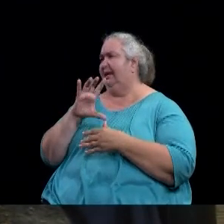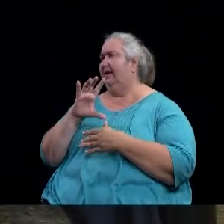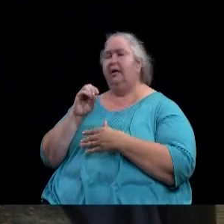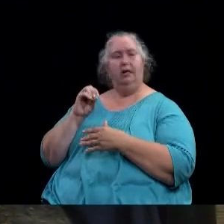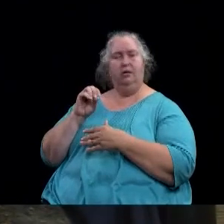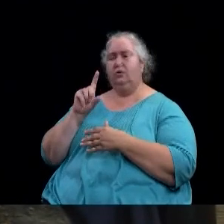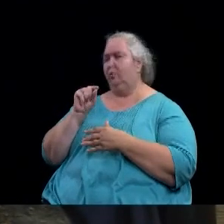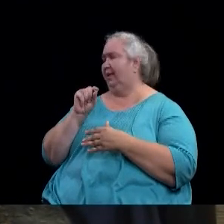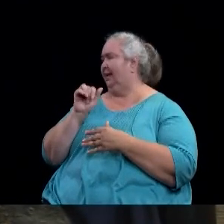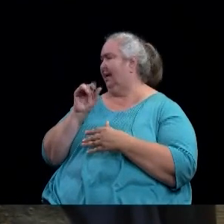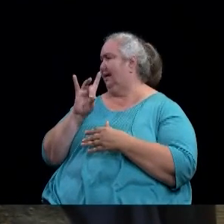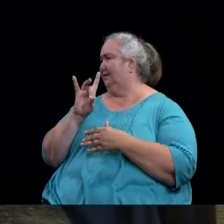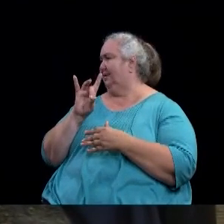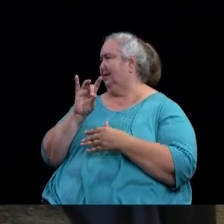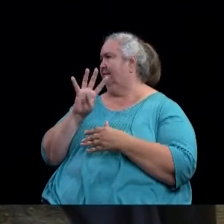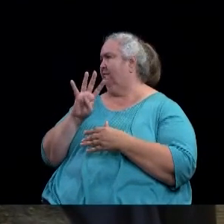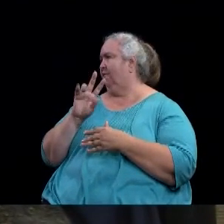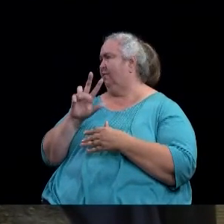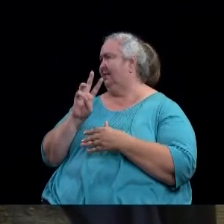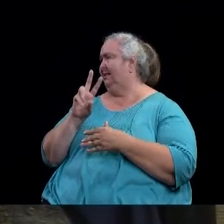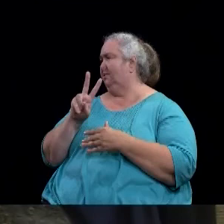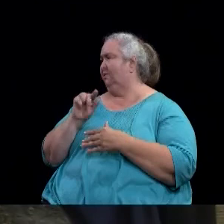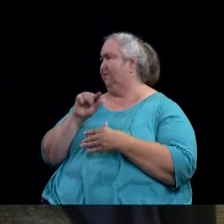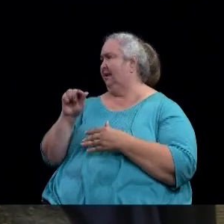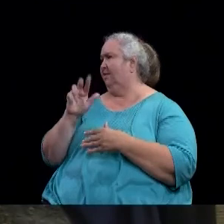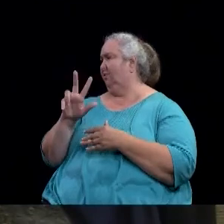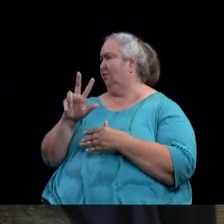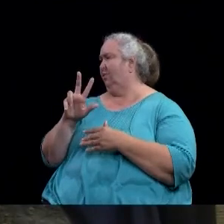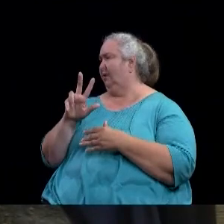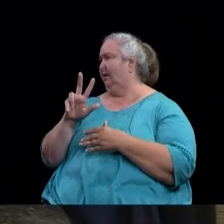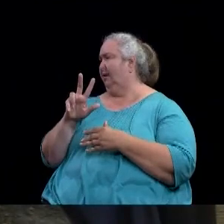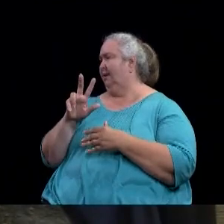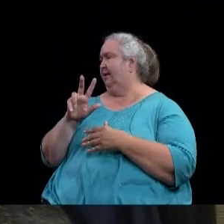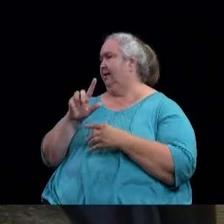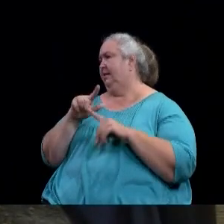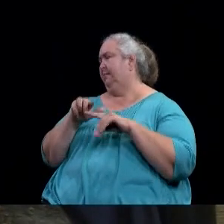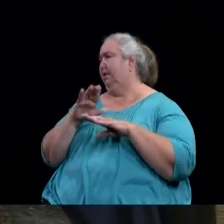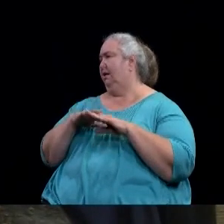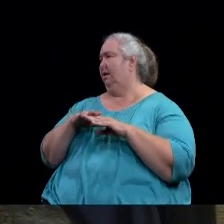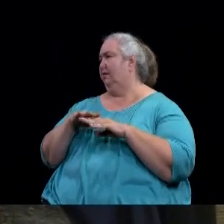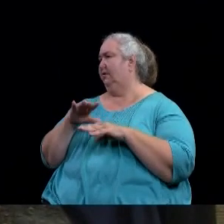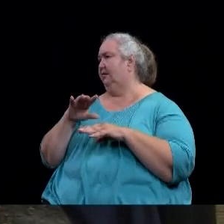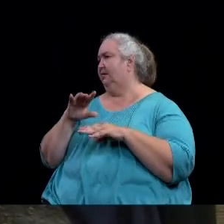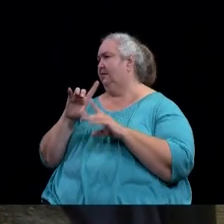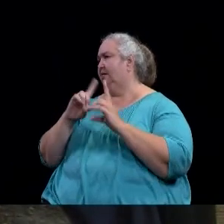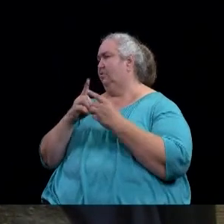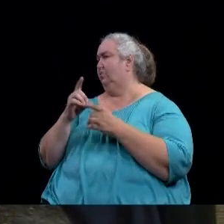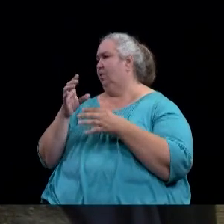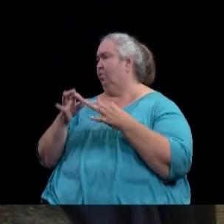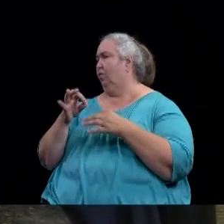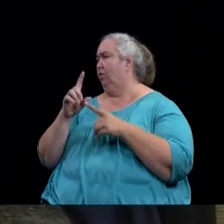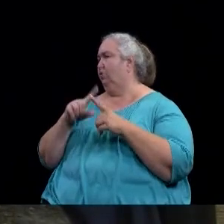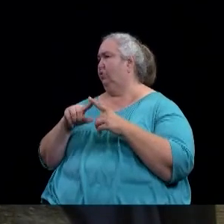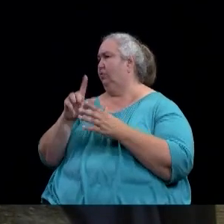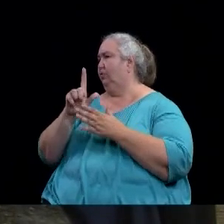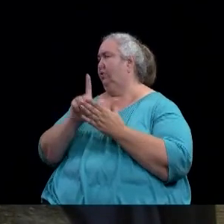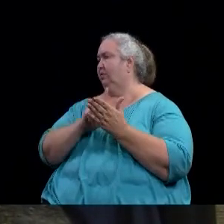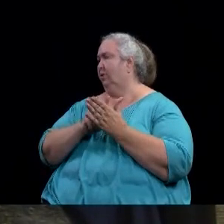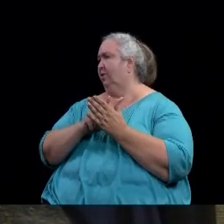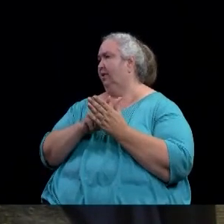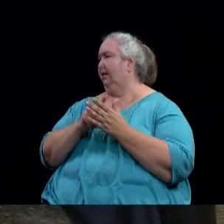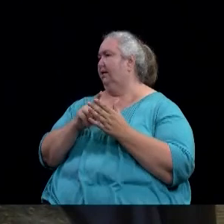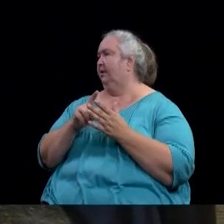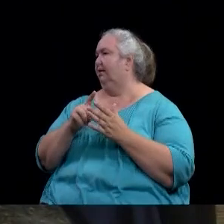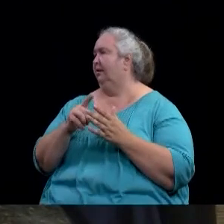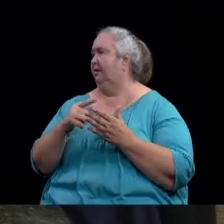2018-4362-3, pending in the 74th District Court. 2, attorney briefing, Texas Open Meetings Act, Section 551.071, and real